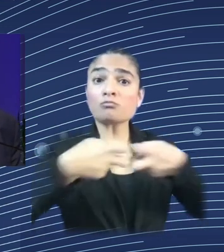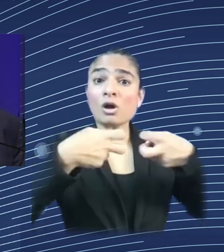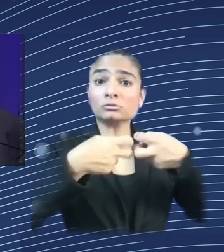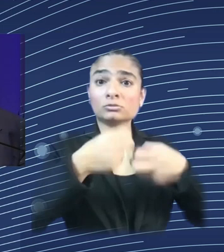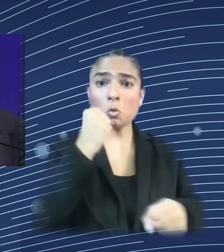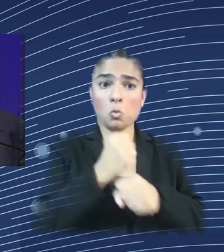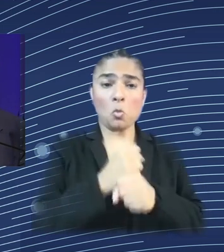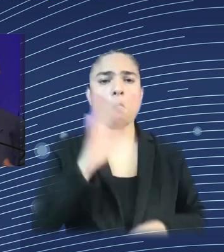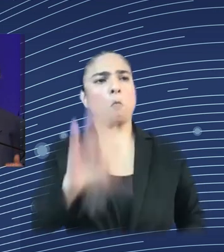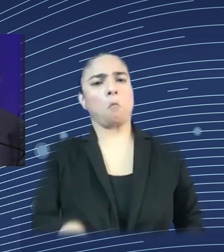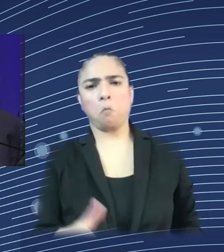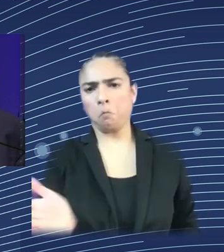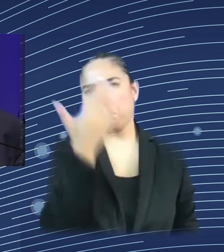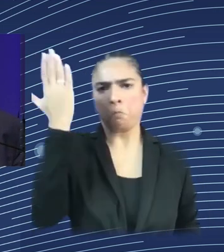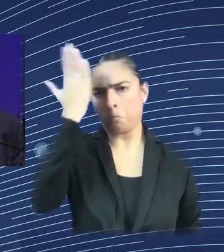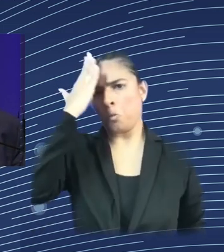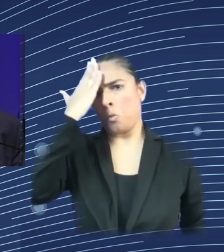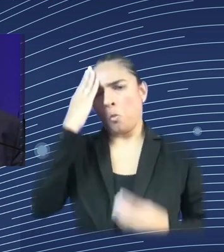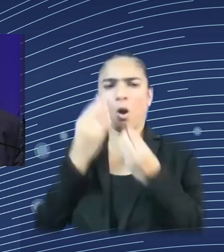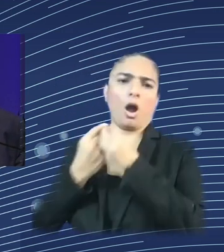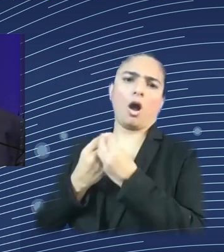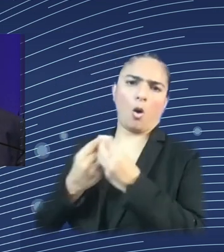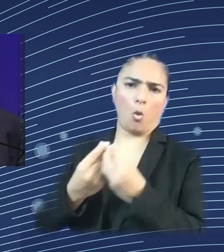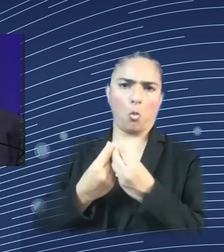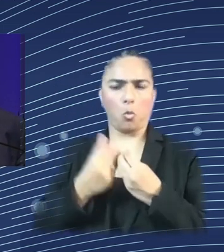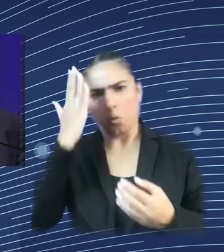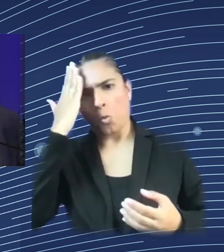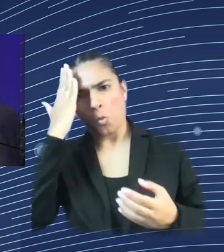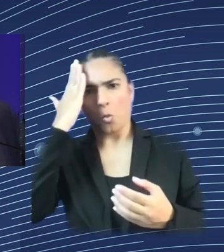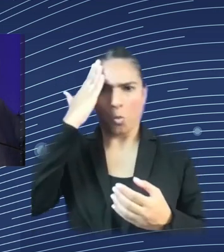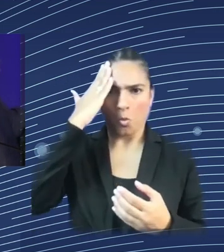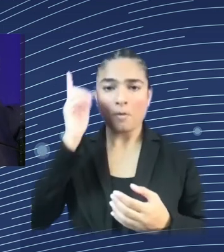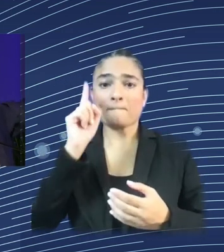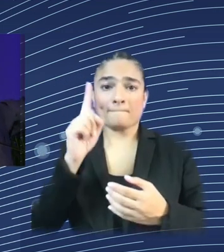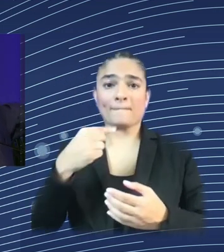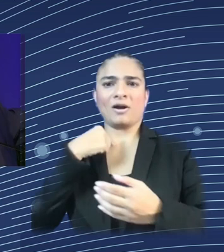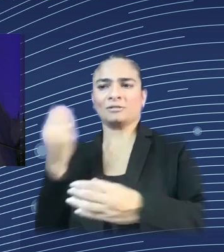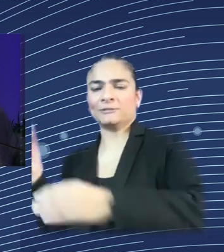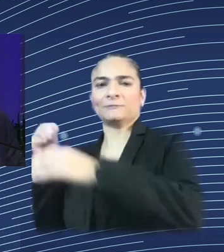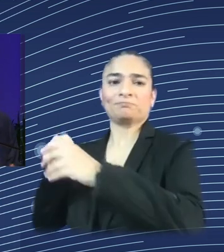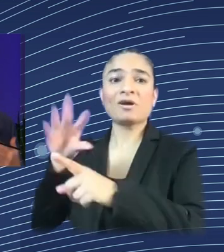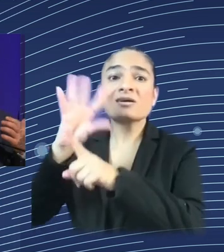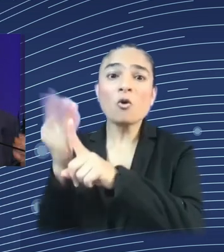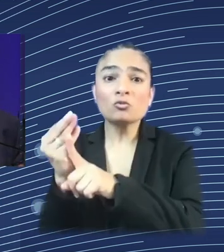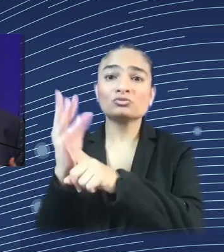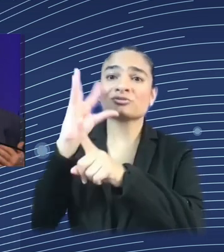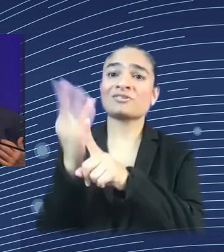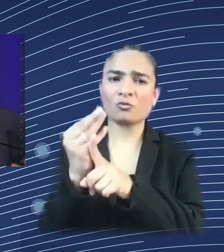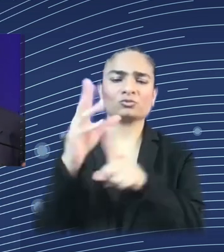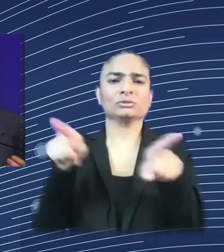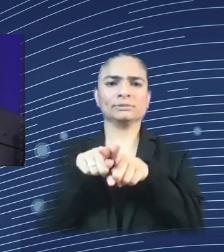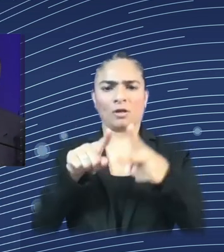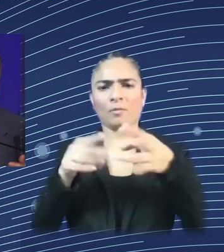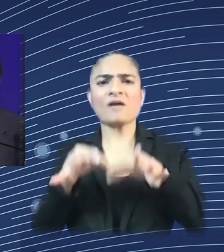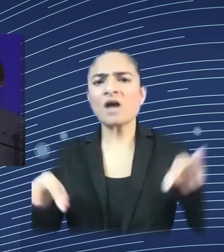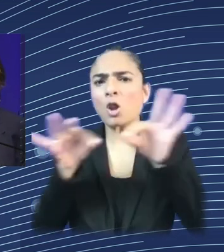also the added value of this data-driven approach. And on the base, you see what is really